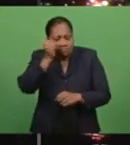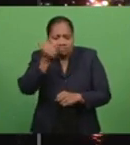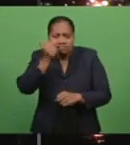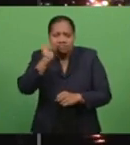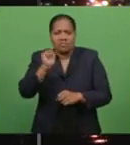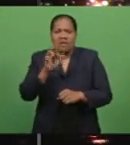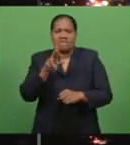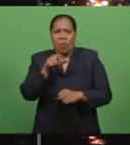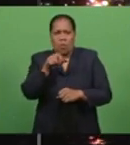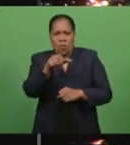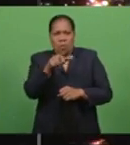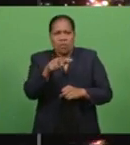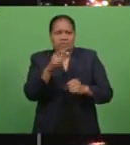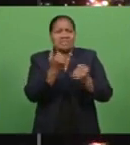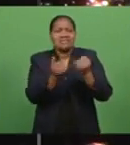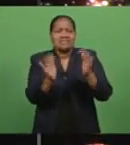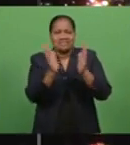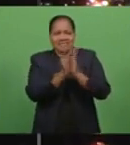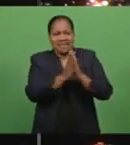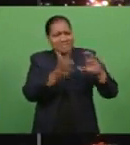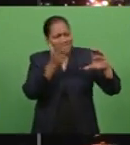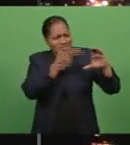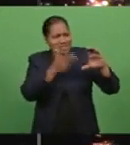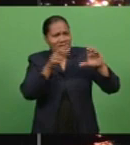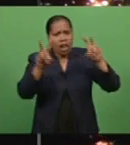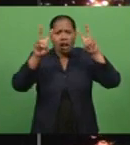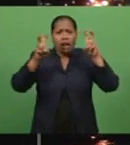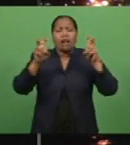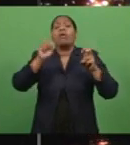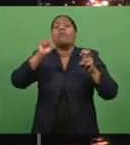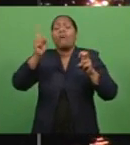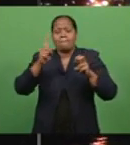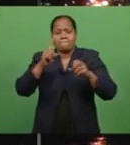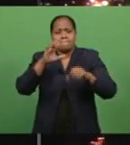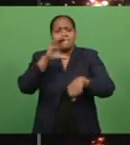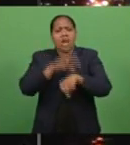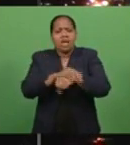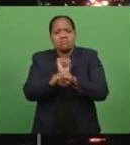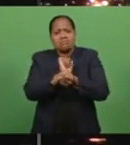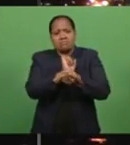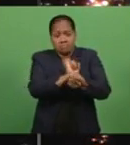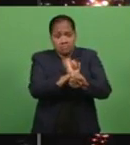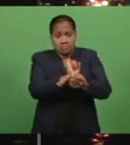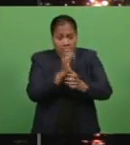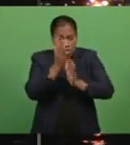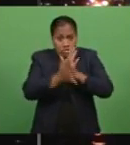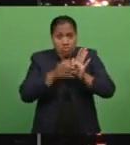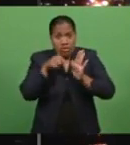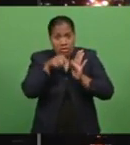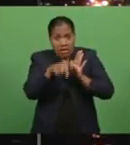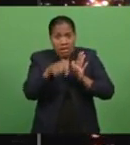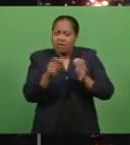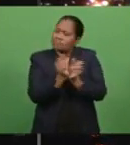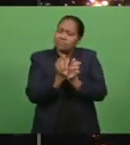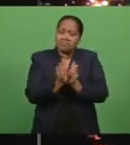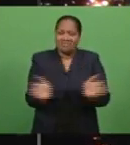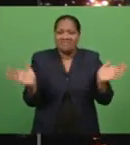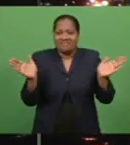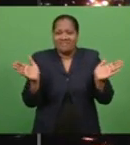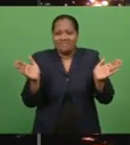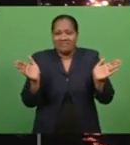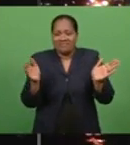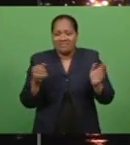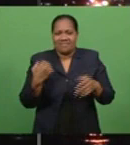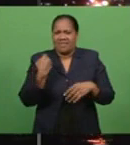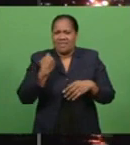it ran on Sunday in its story titled Police Arrests. The footage used in the story was of general in nature and in no way